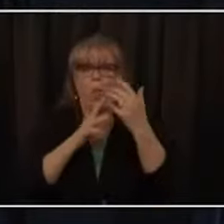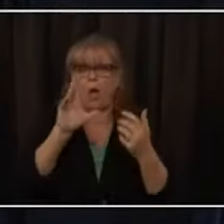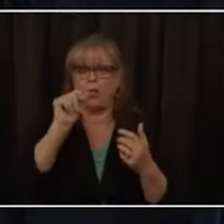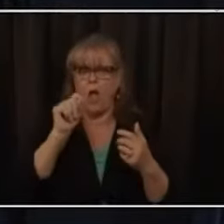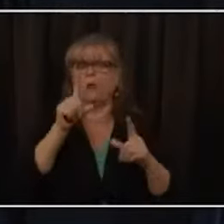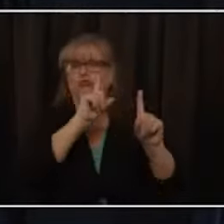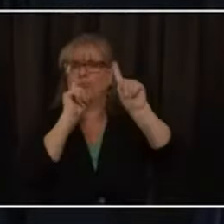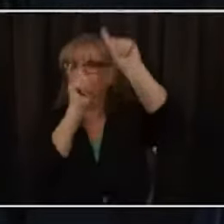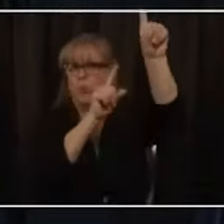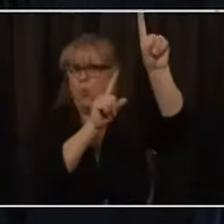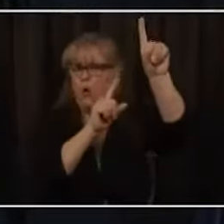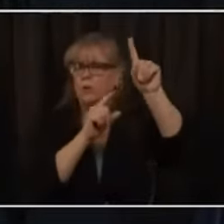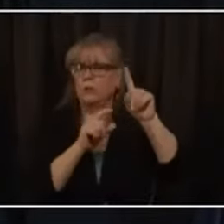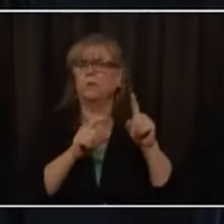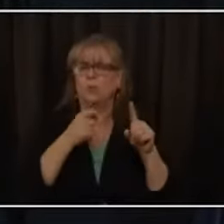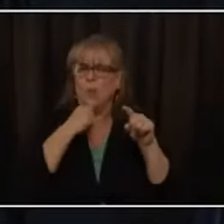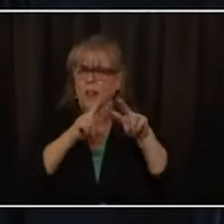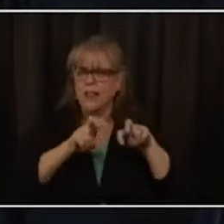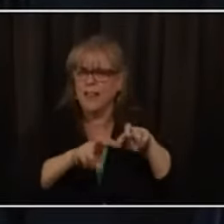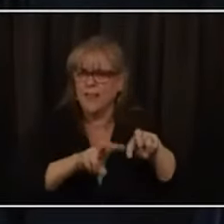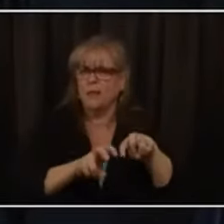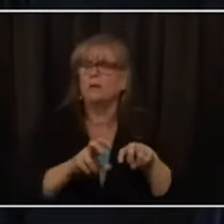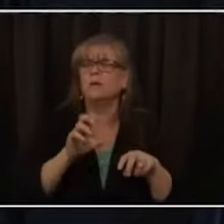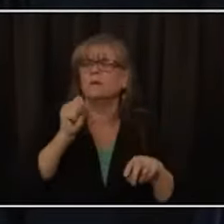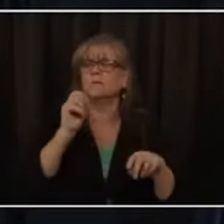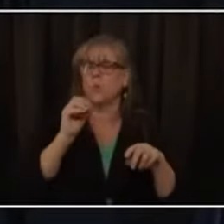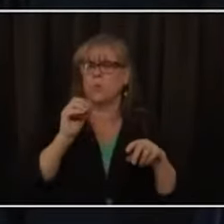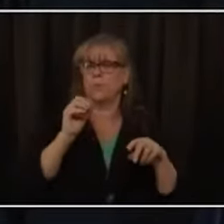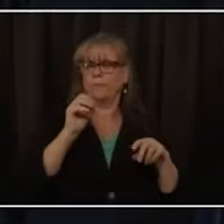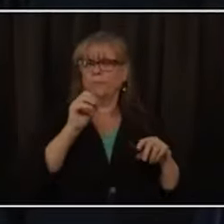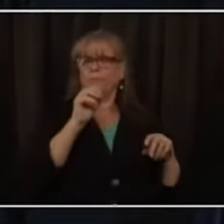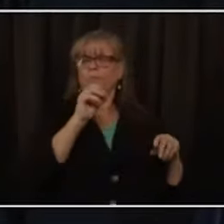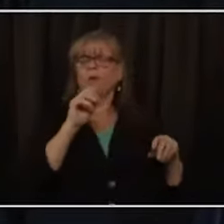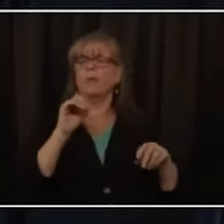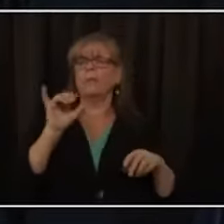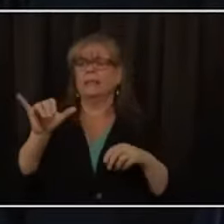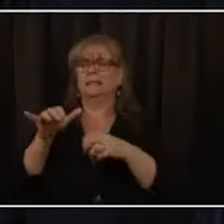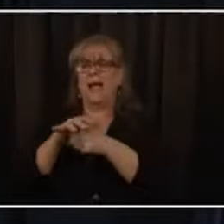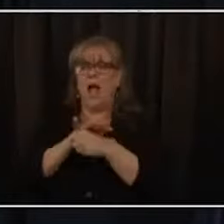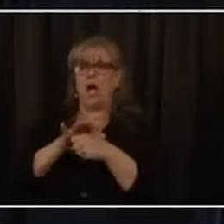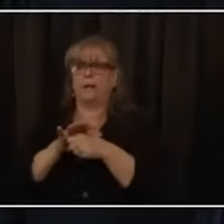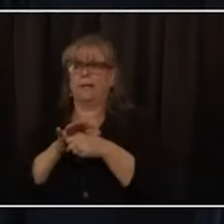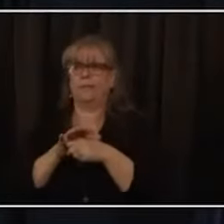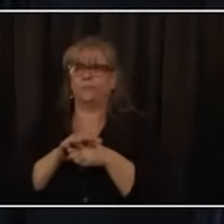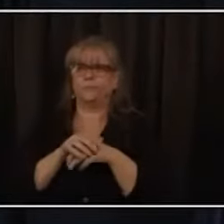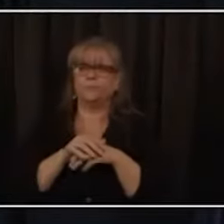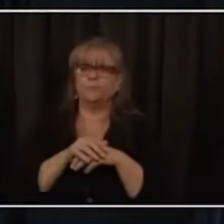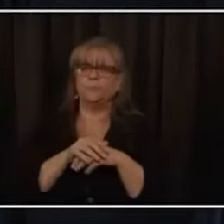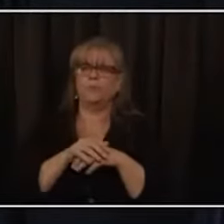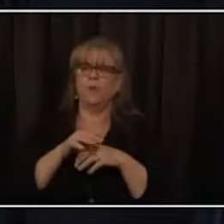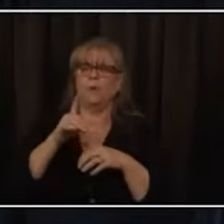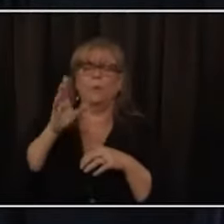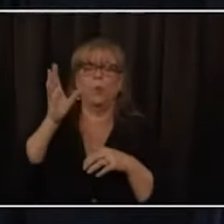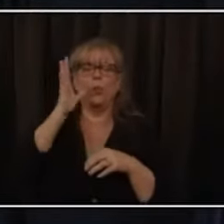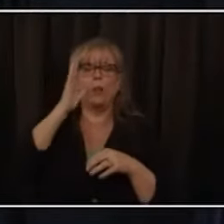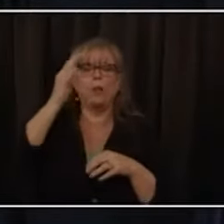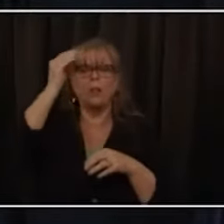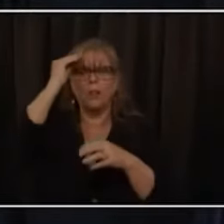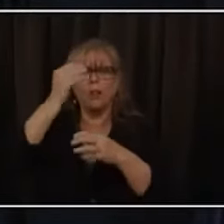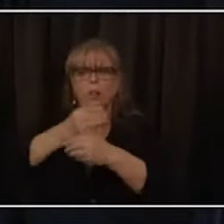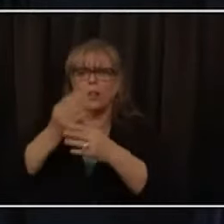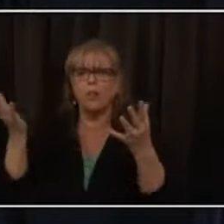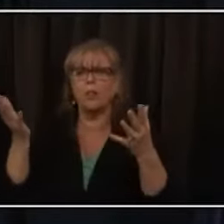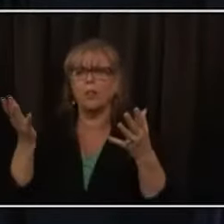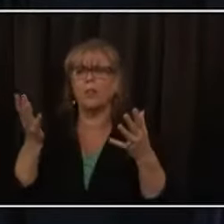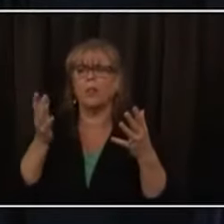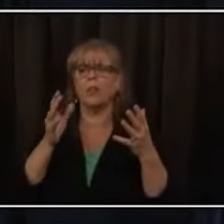delivery systems so that not only is the federal VAERS system informed of any cases, but that the state health department is